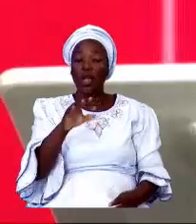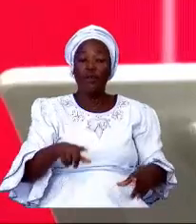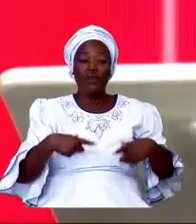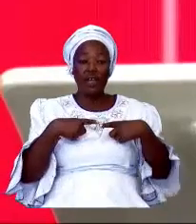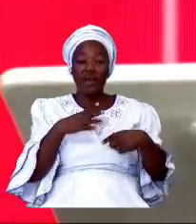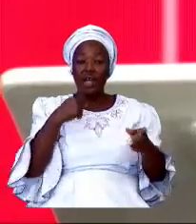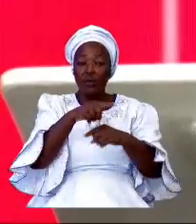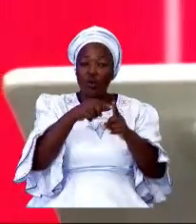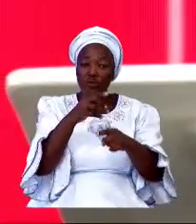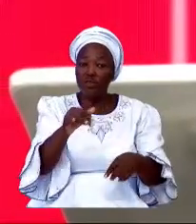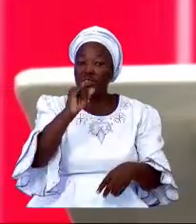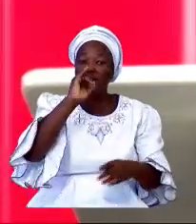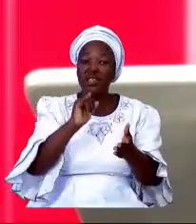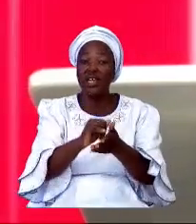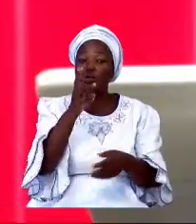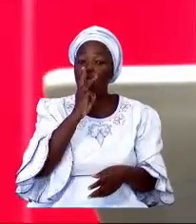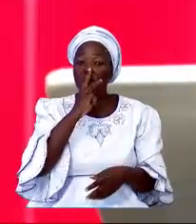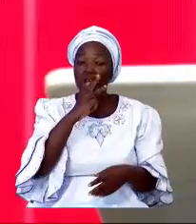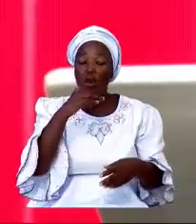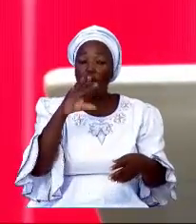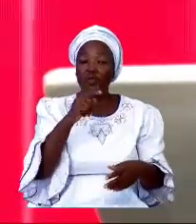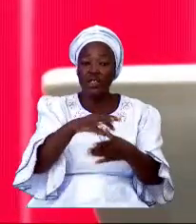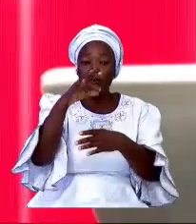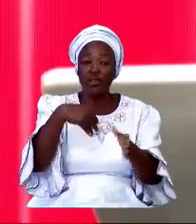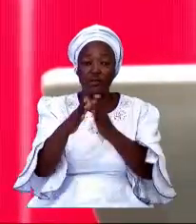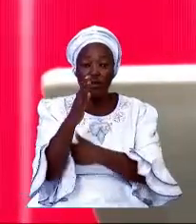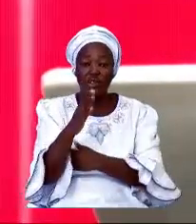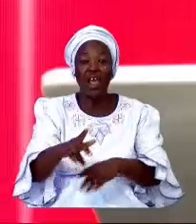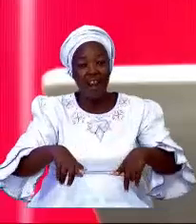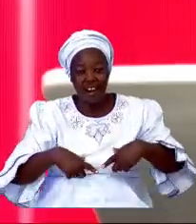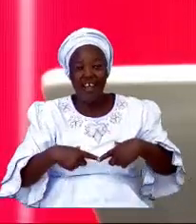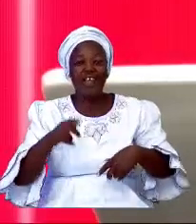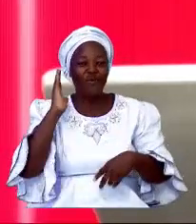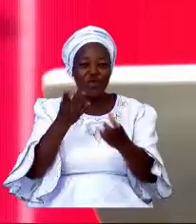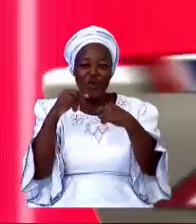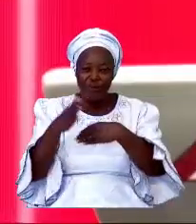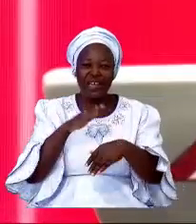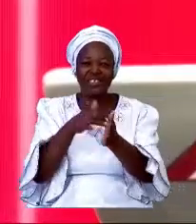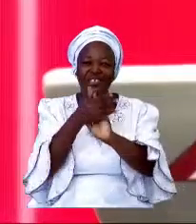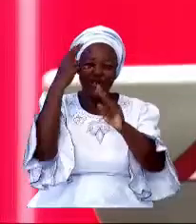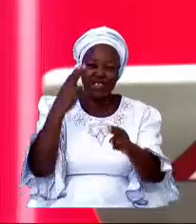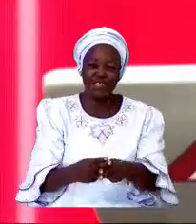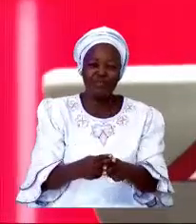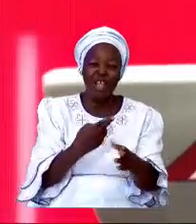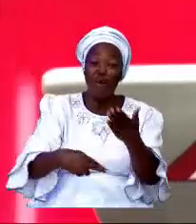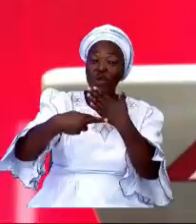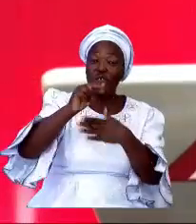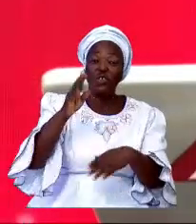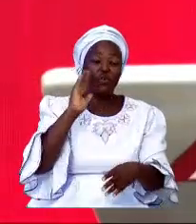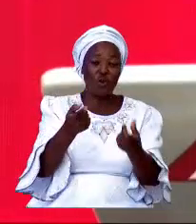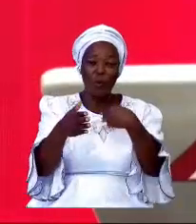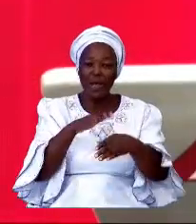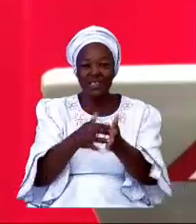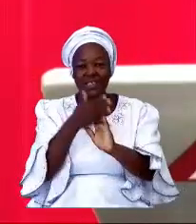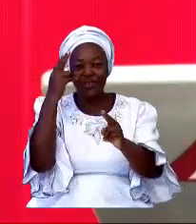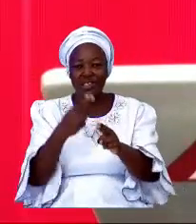living waters, the water of life." And when you drink that water of the Spirit of God, life will